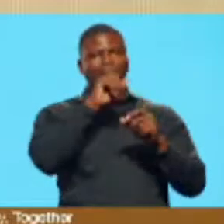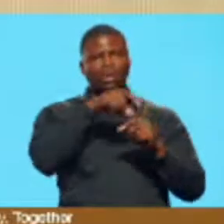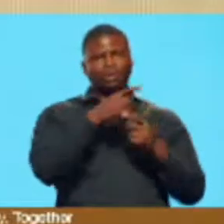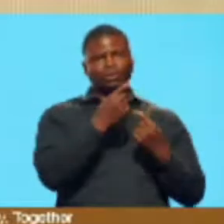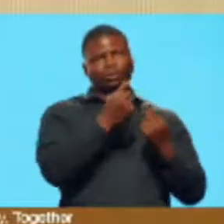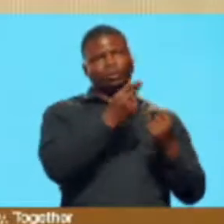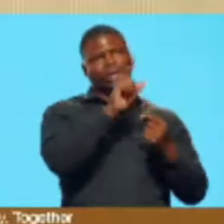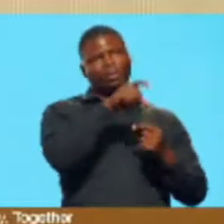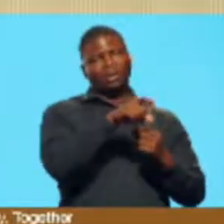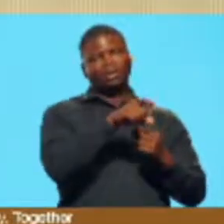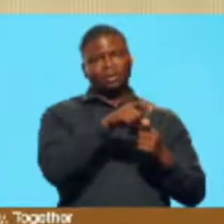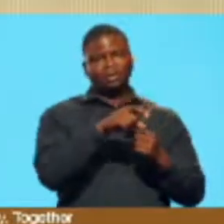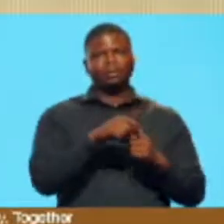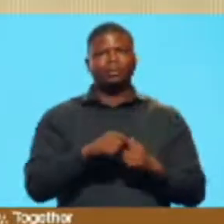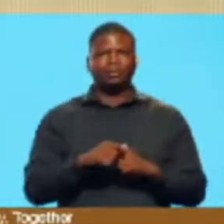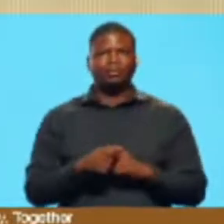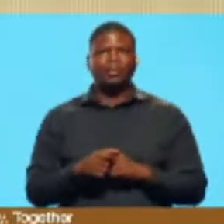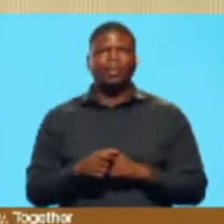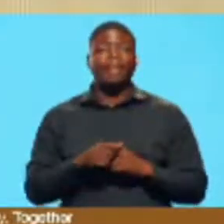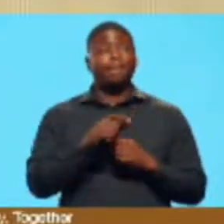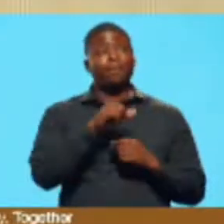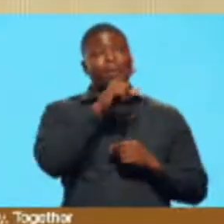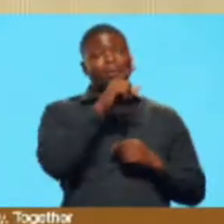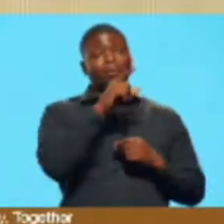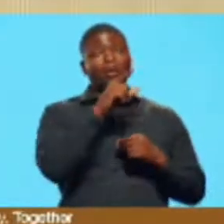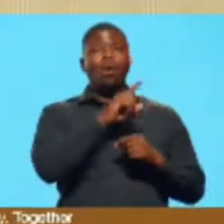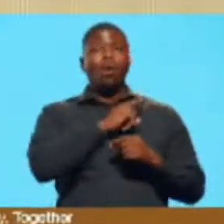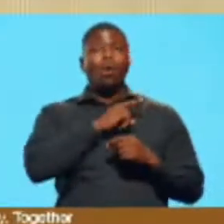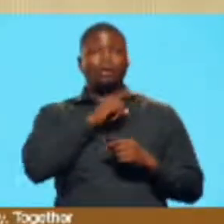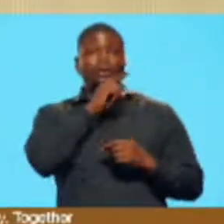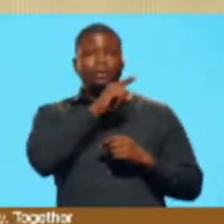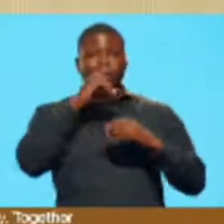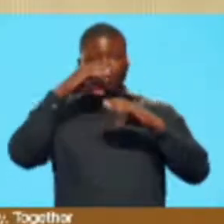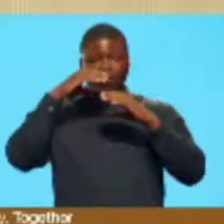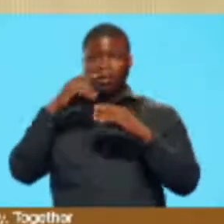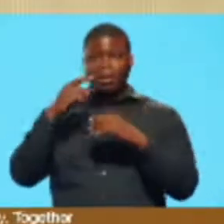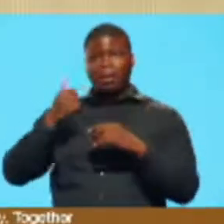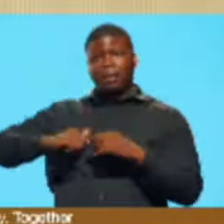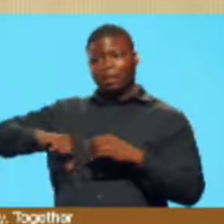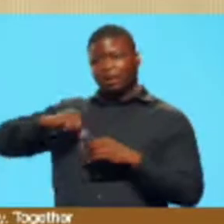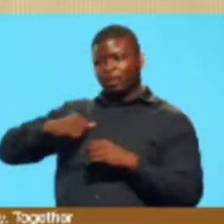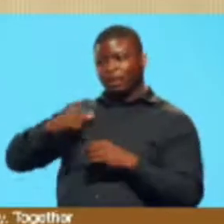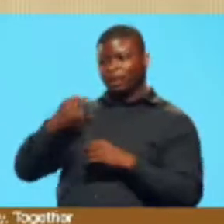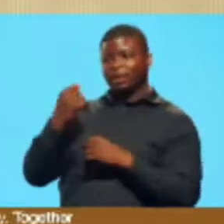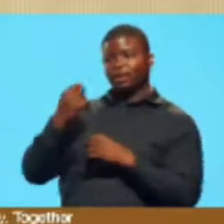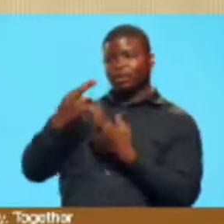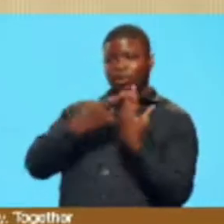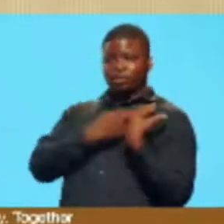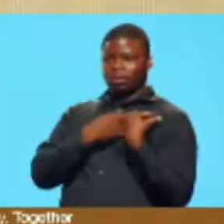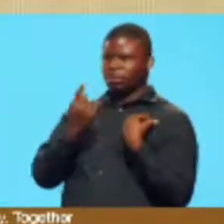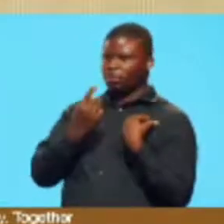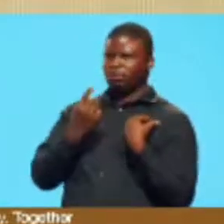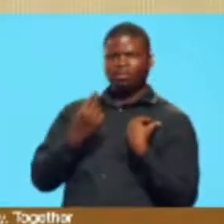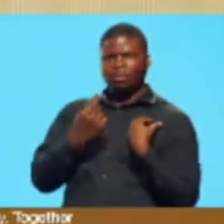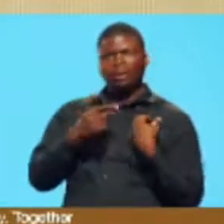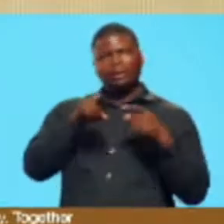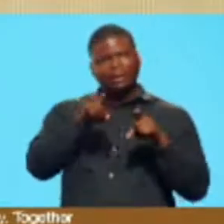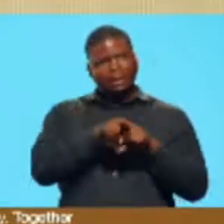that, our strategic plannings, because it's not only for municipalities, but it's for the entire government.